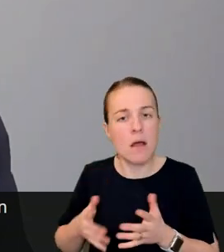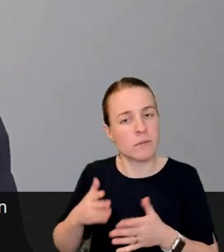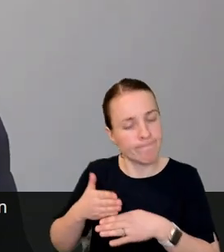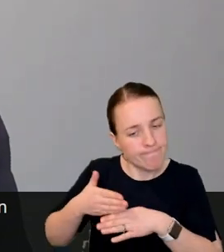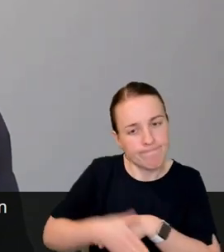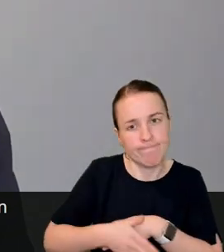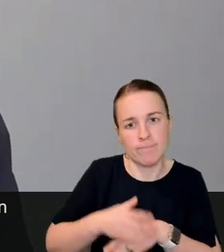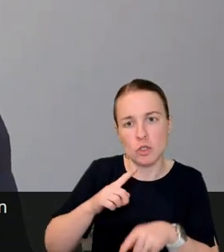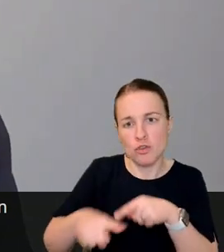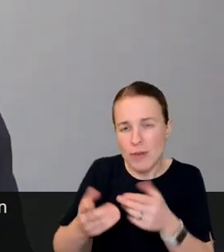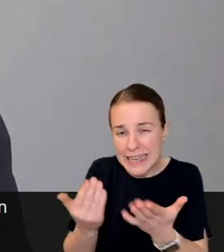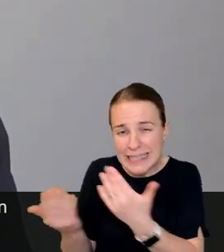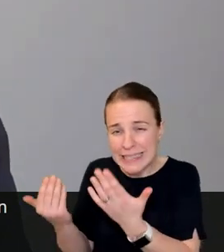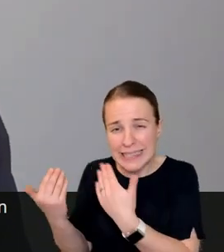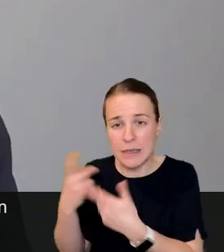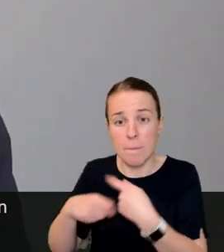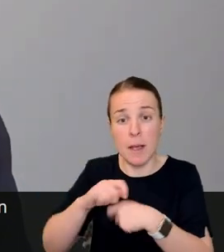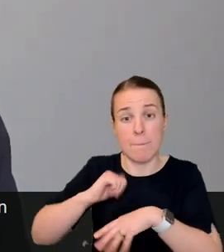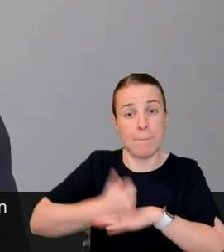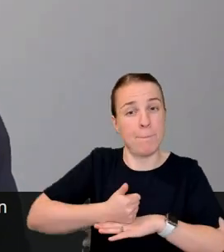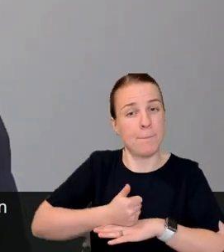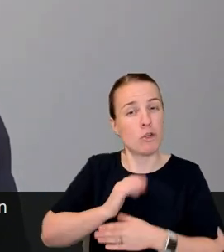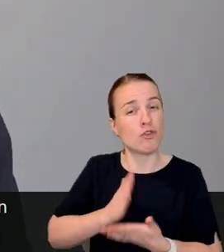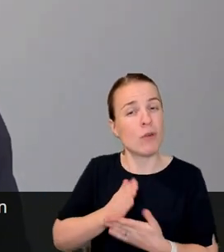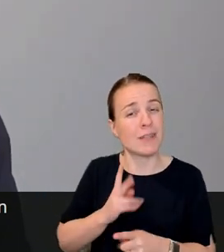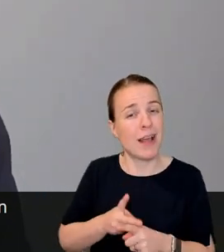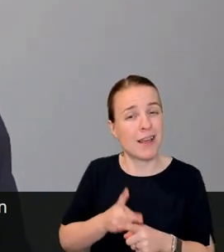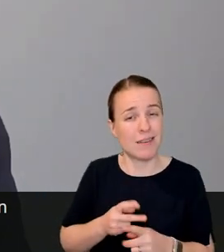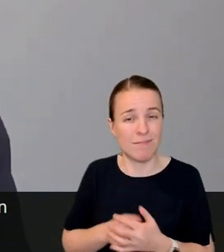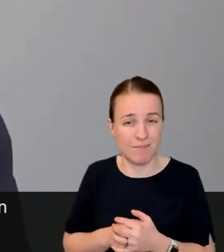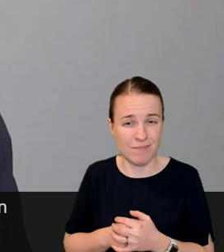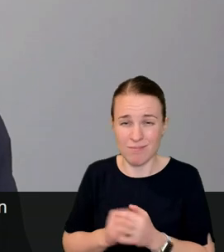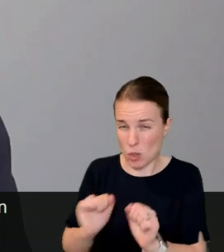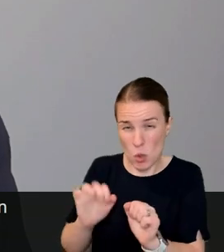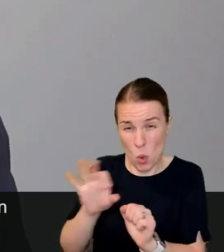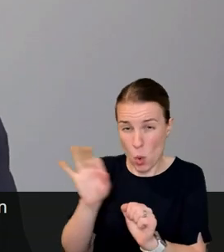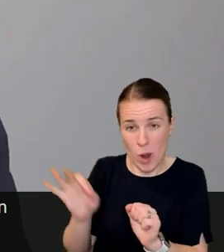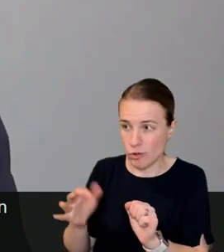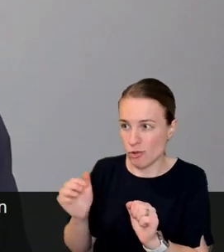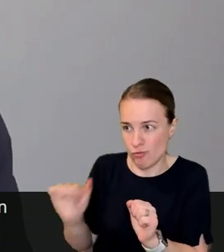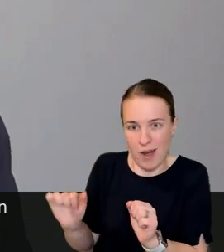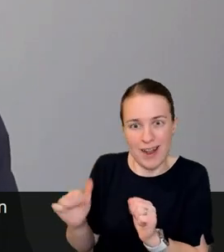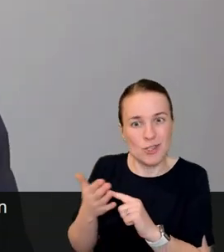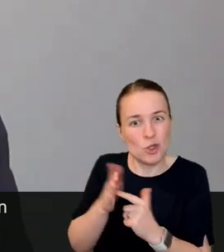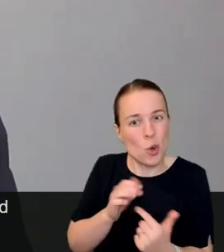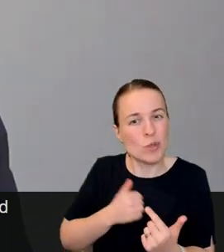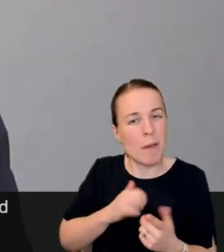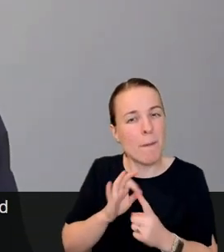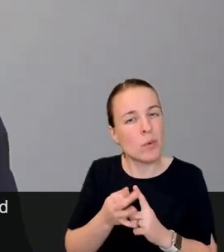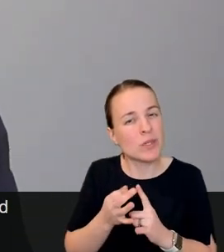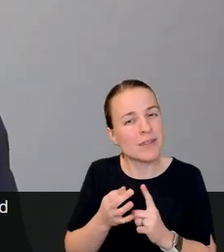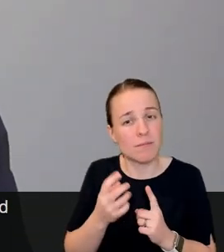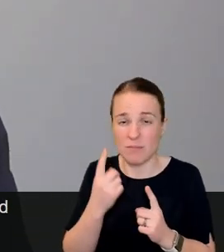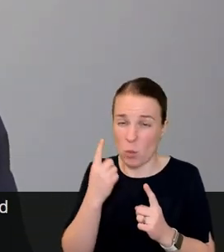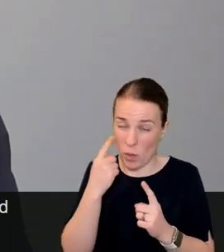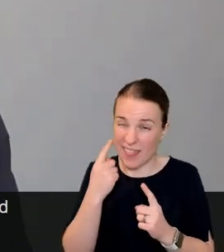point. And let's wait and see, I'm talking about days and weeks rather than months, what the commissioner comes up with.